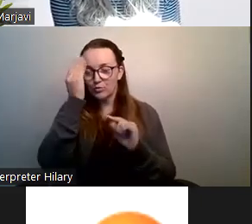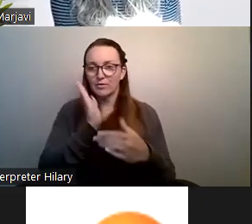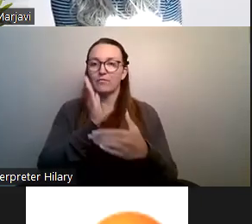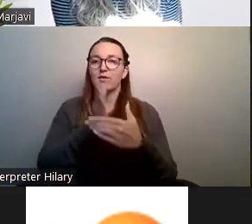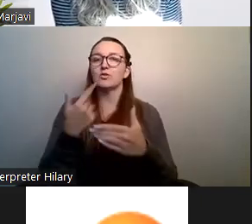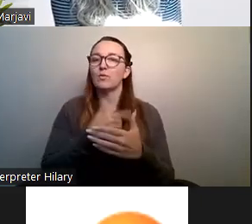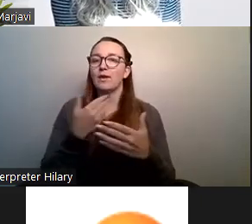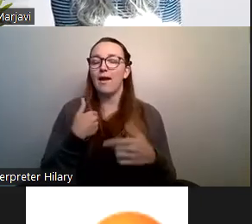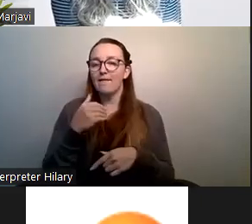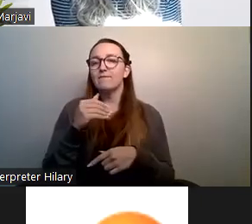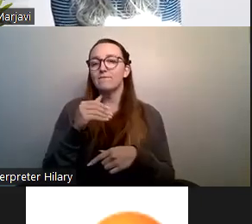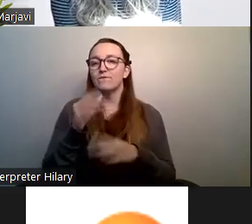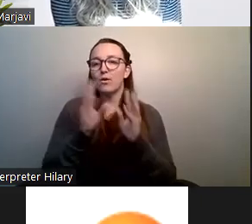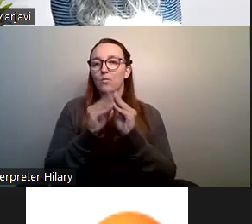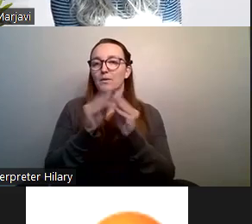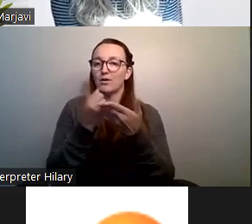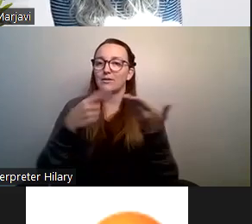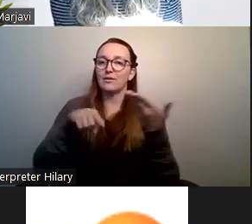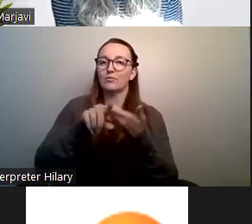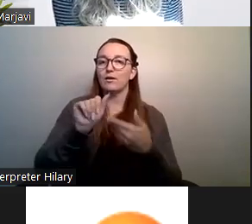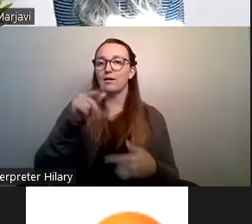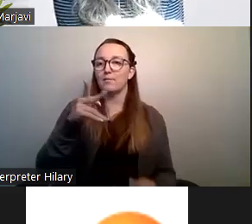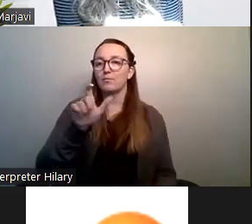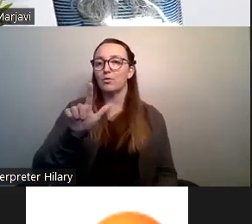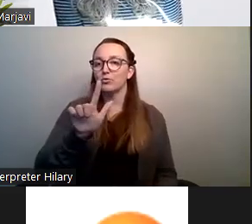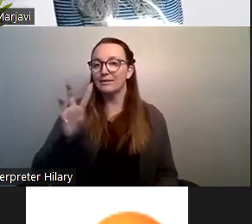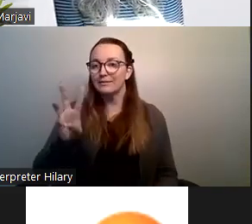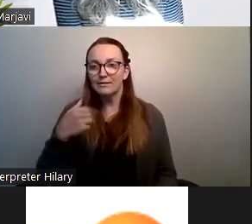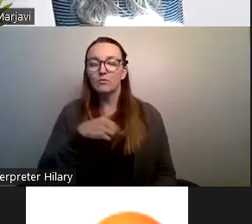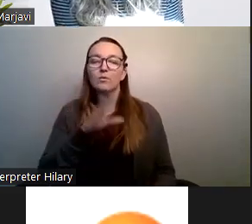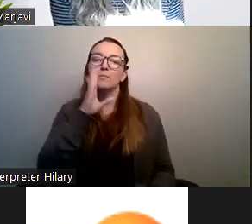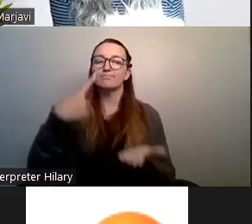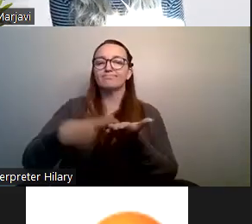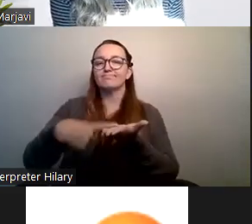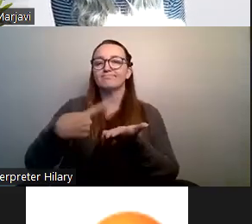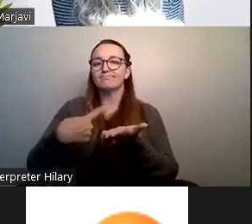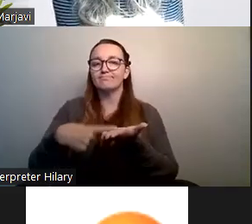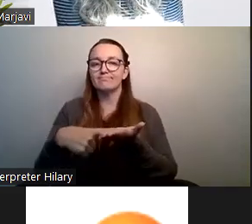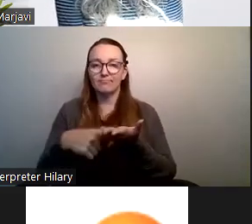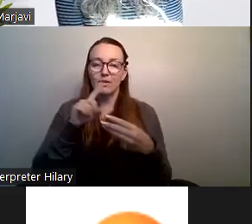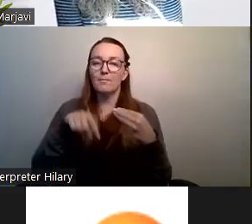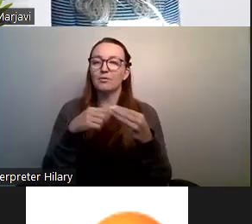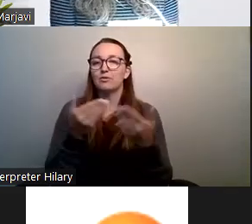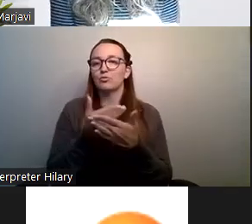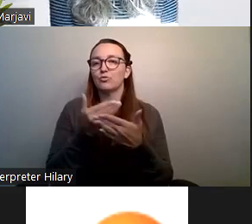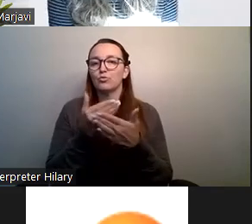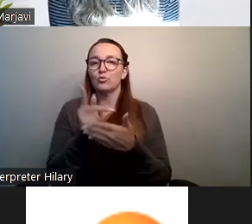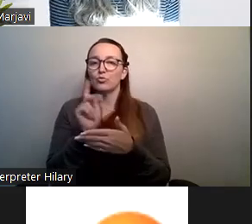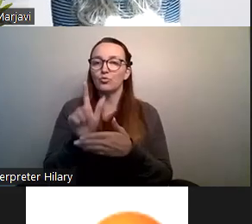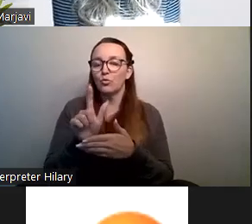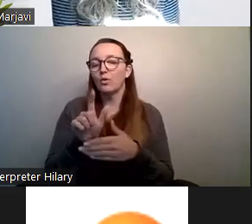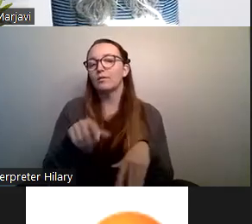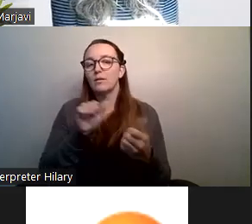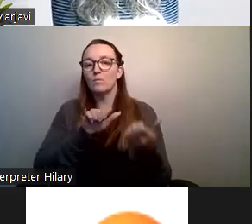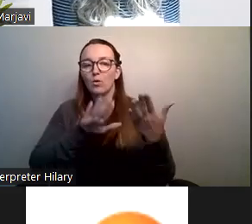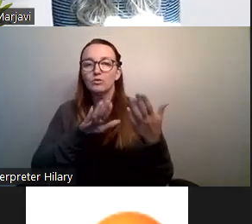week, April 26th, where we'll be talking all about these new tools and approaches with our partners